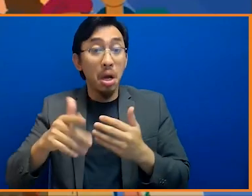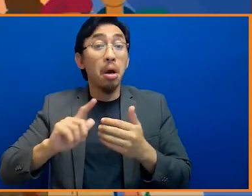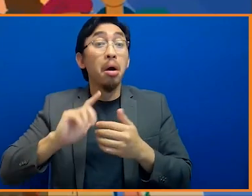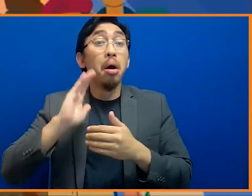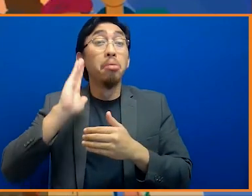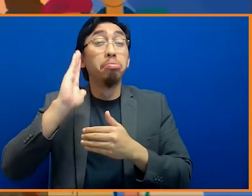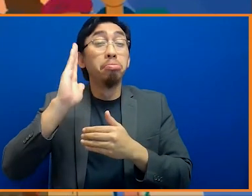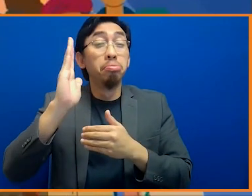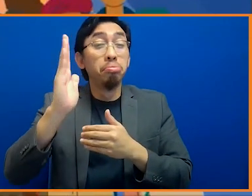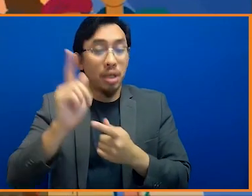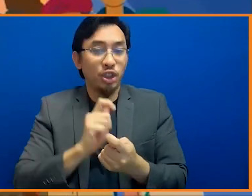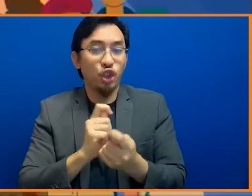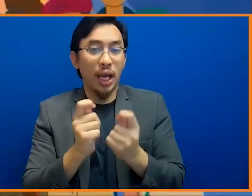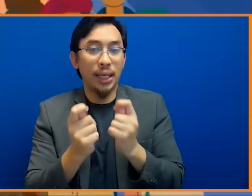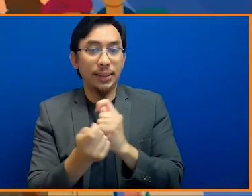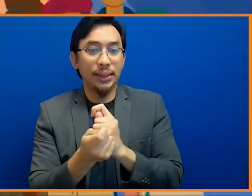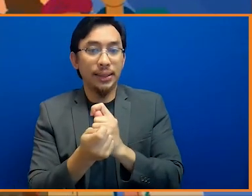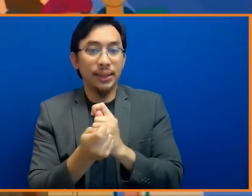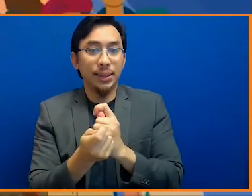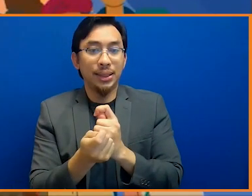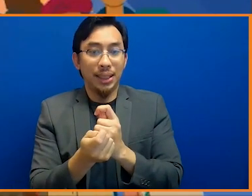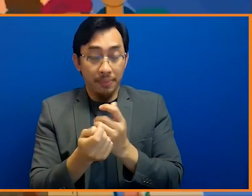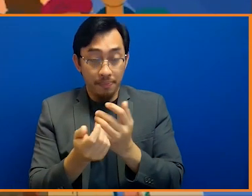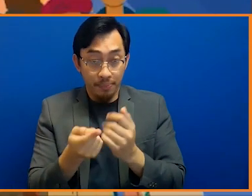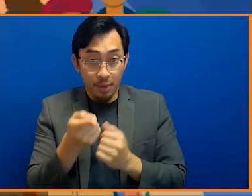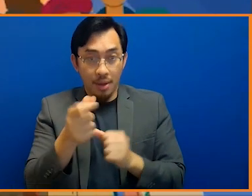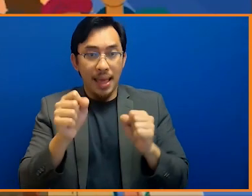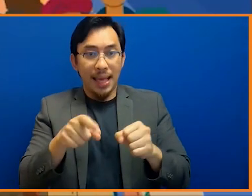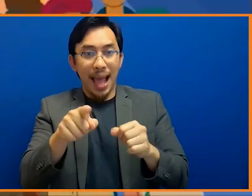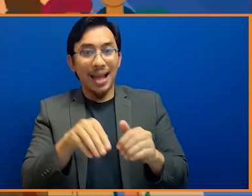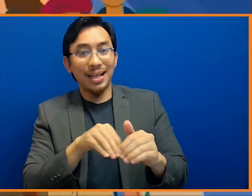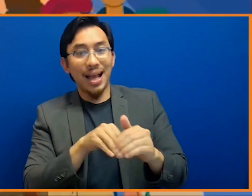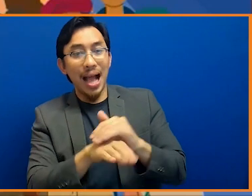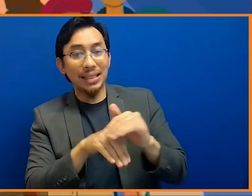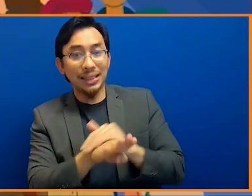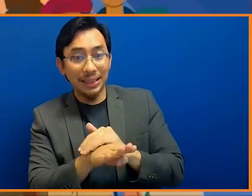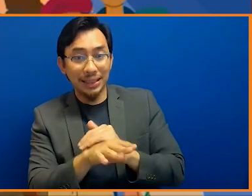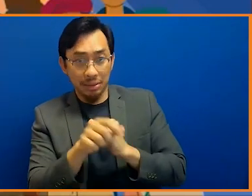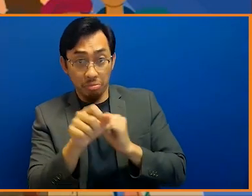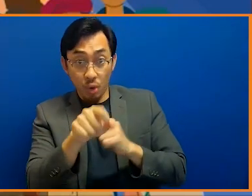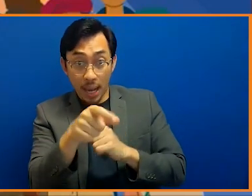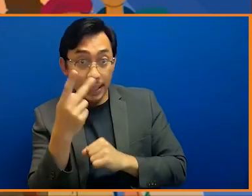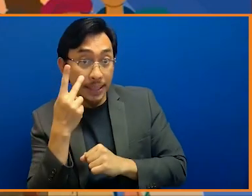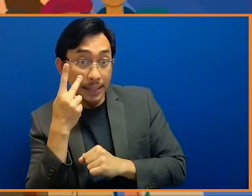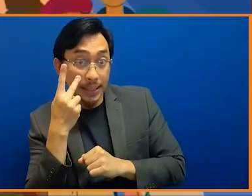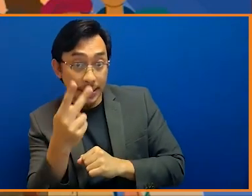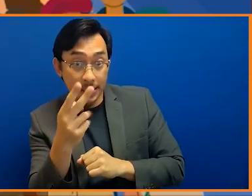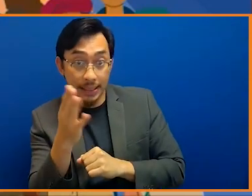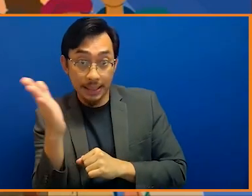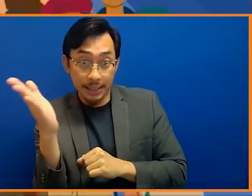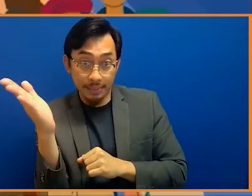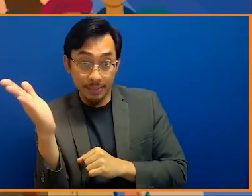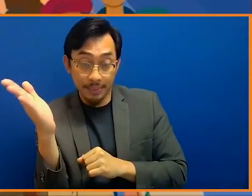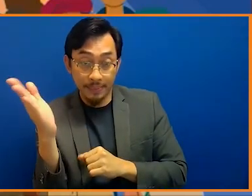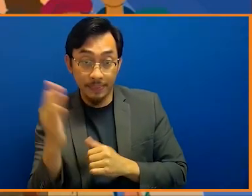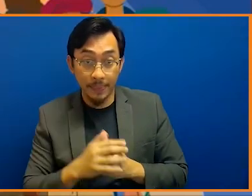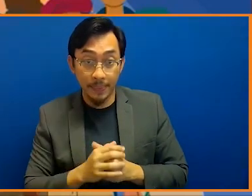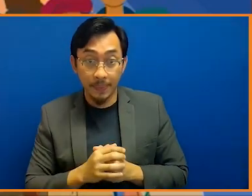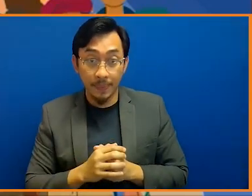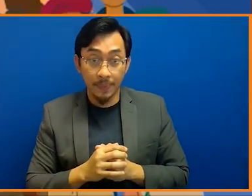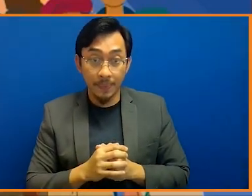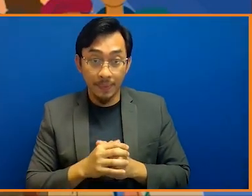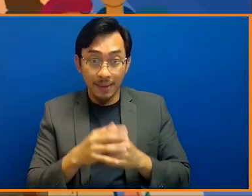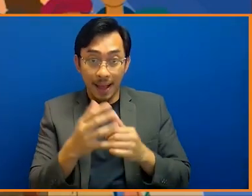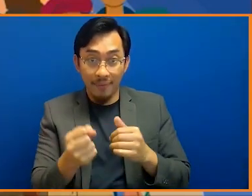later this changed because you can access. You can see that this one is